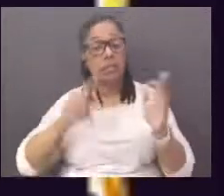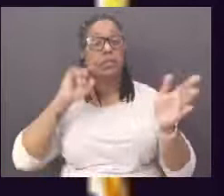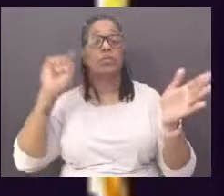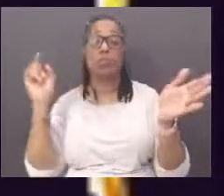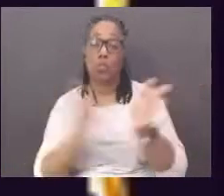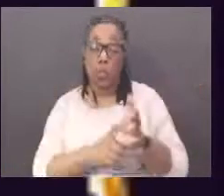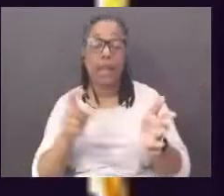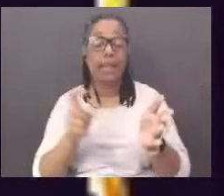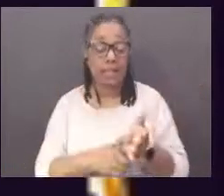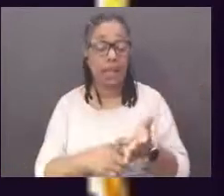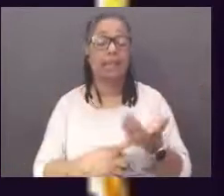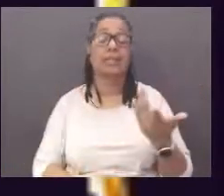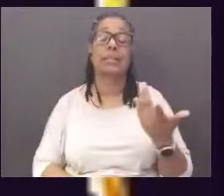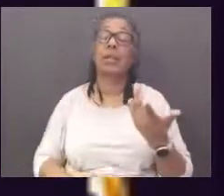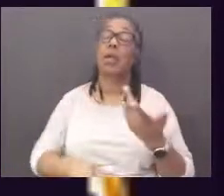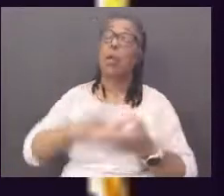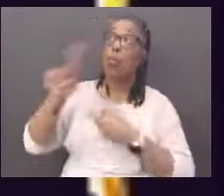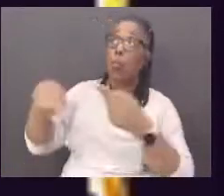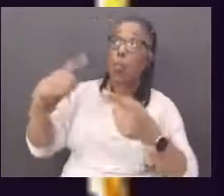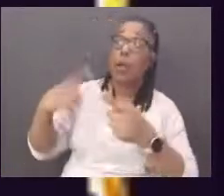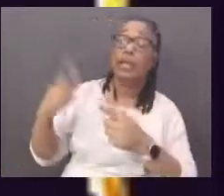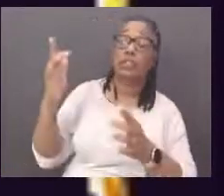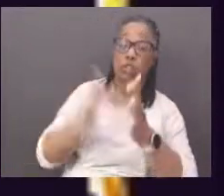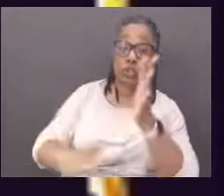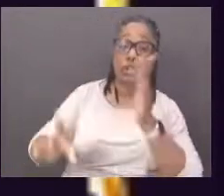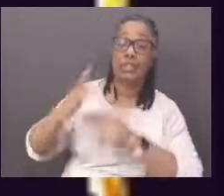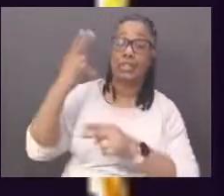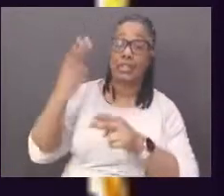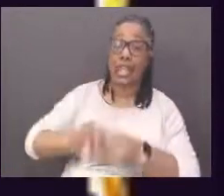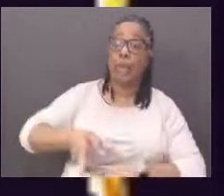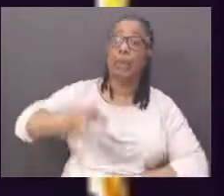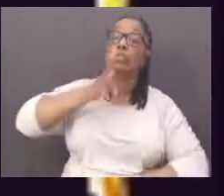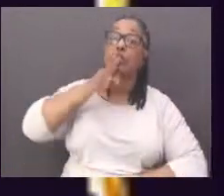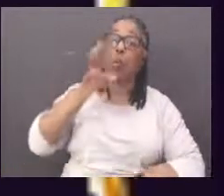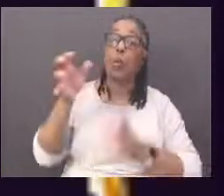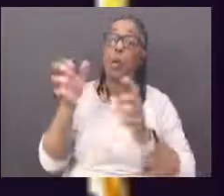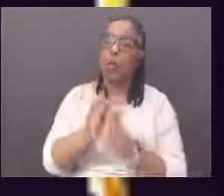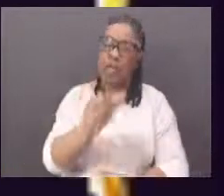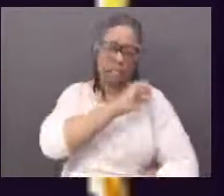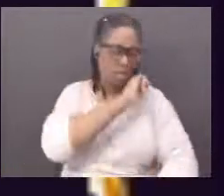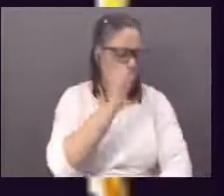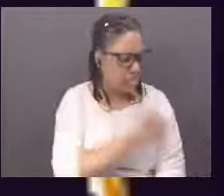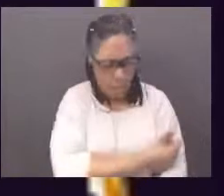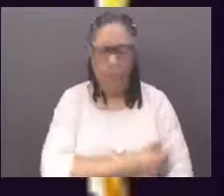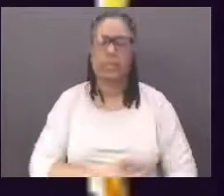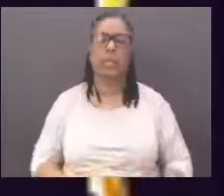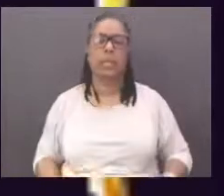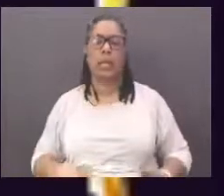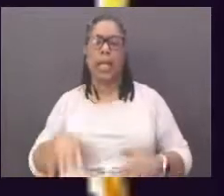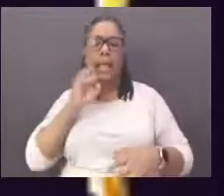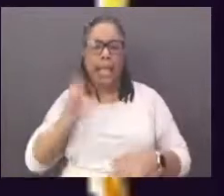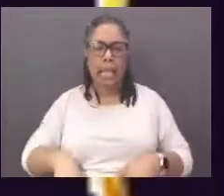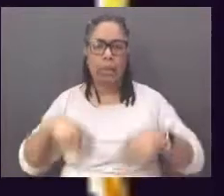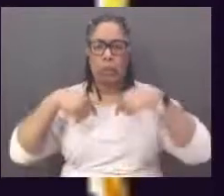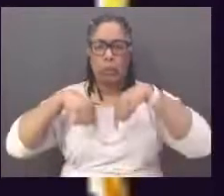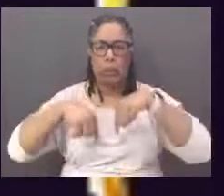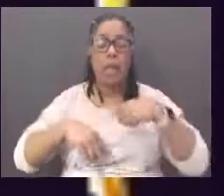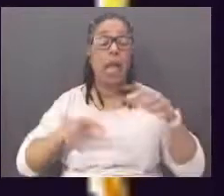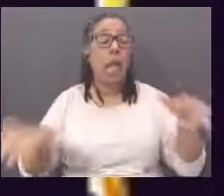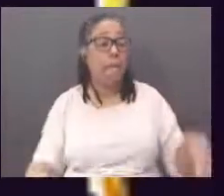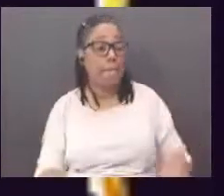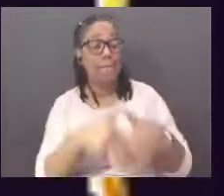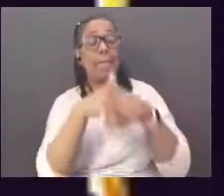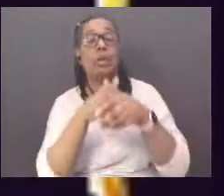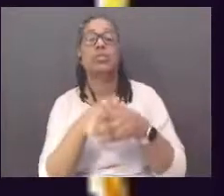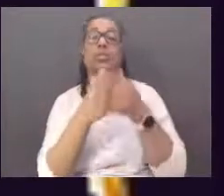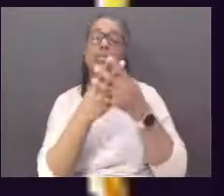is spoken in authority, the enemy will tremble. Marriages will be restored. The sick will be healed. Comfort will